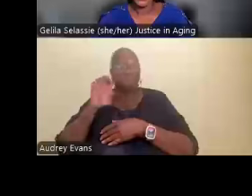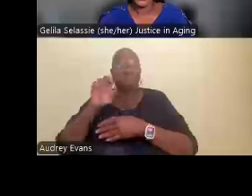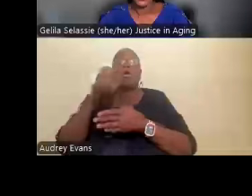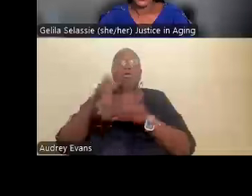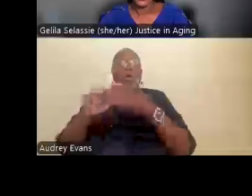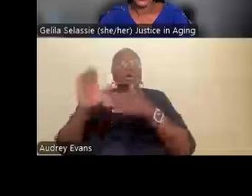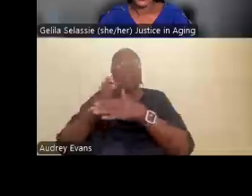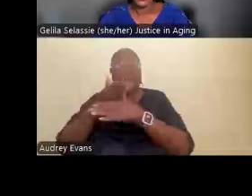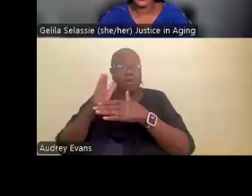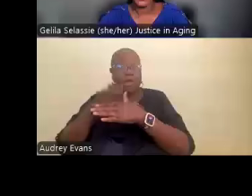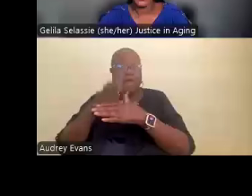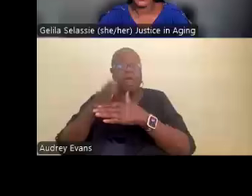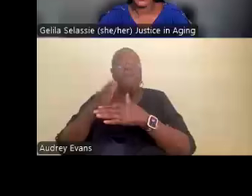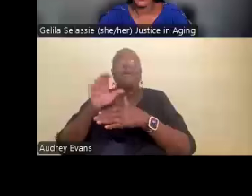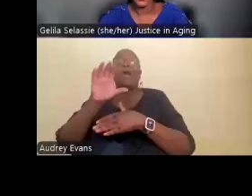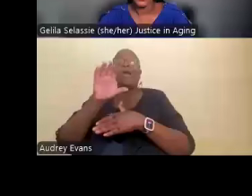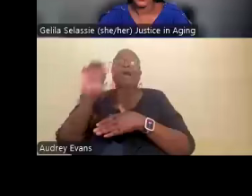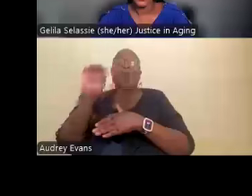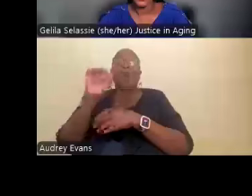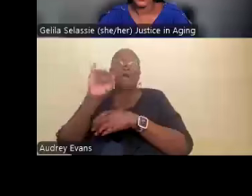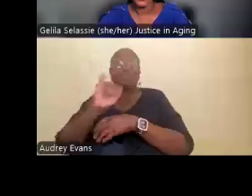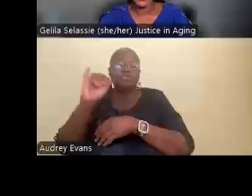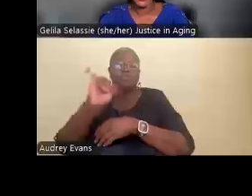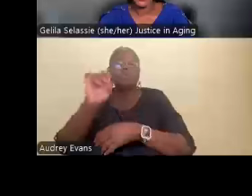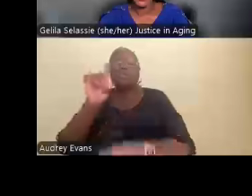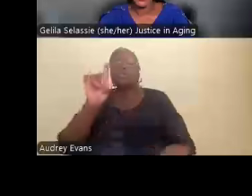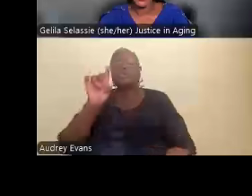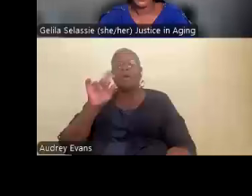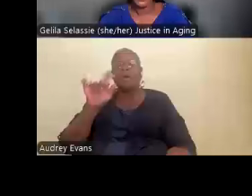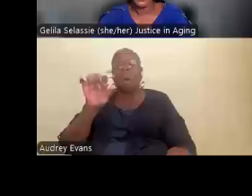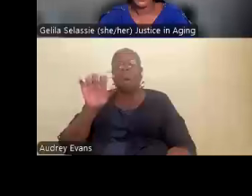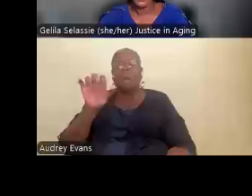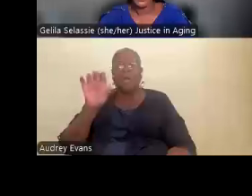in the form of coinsurance, deductibles, and copays.